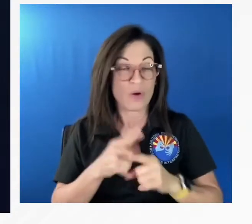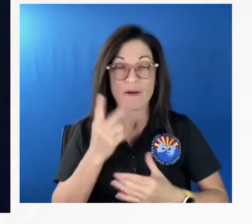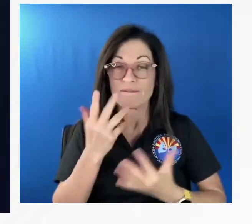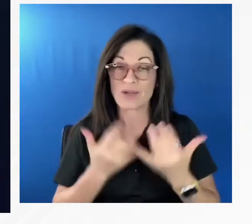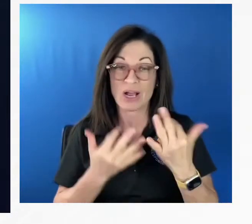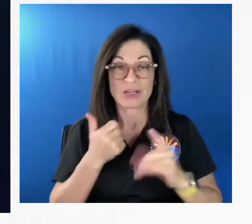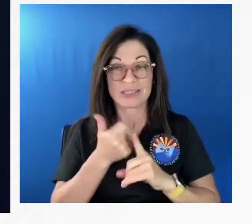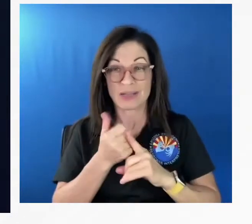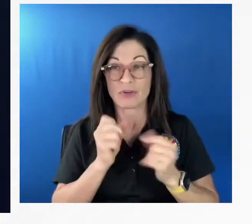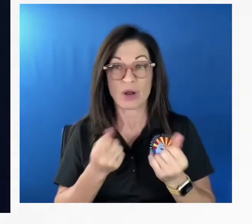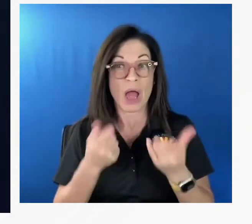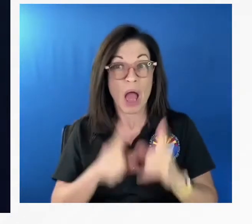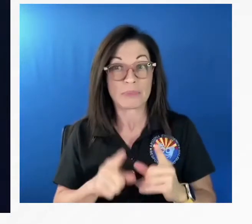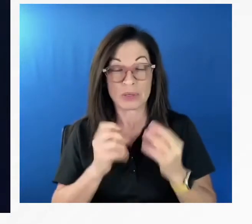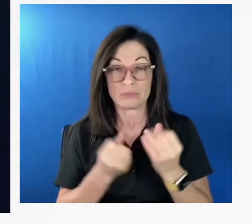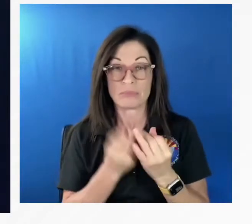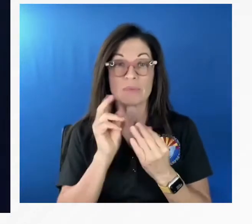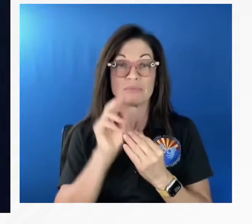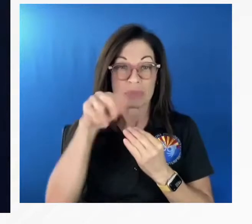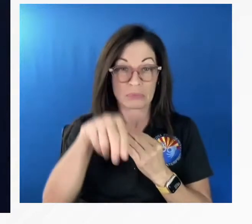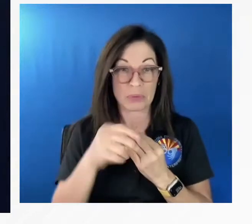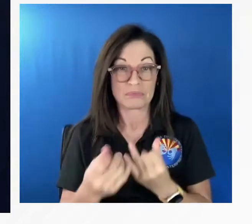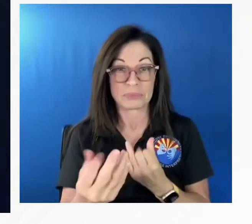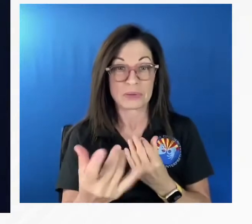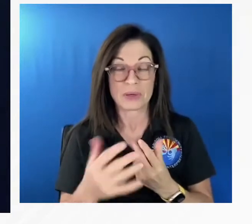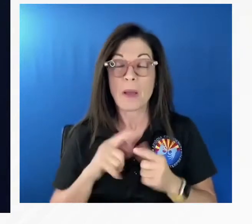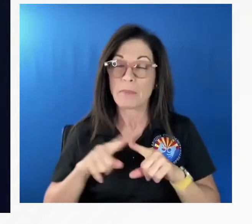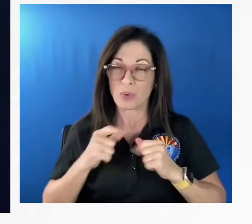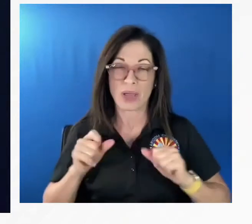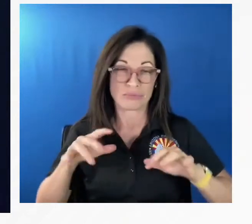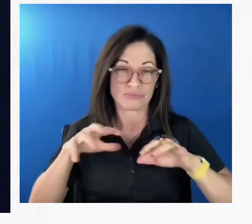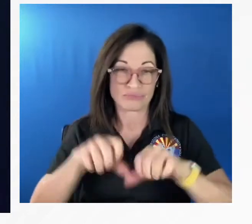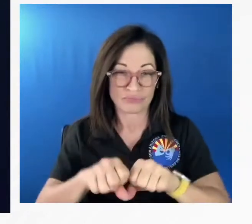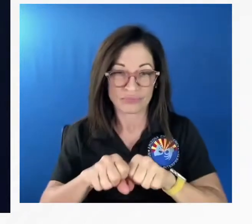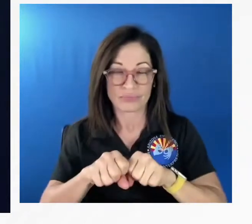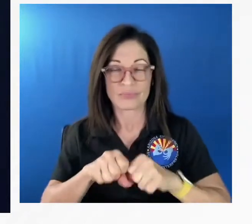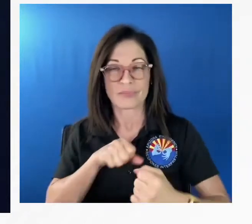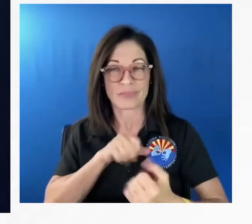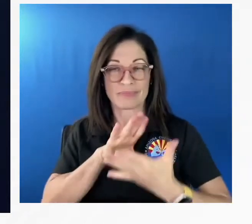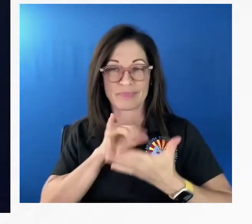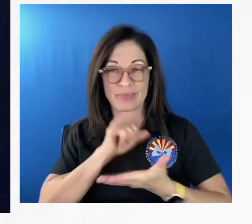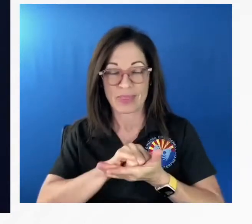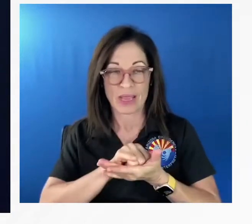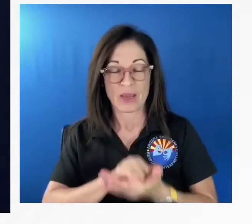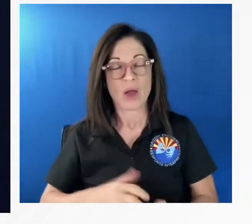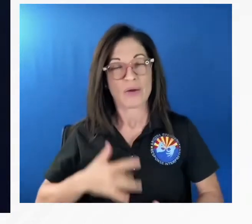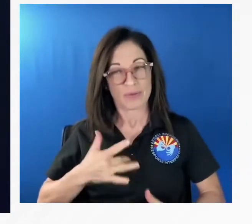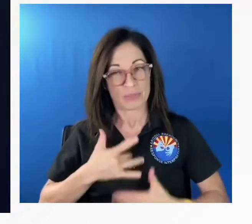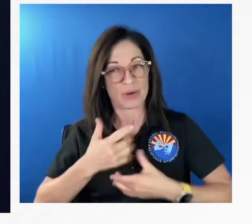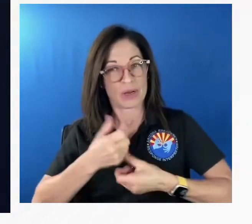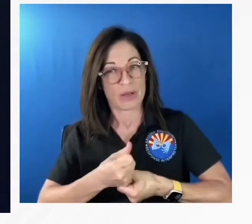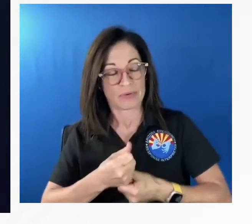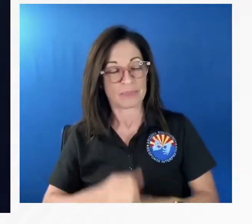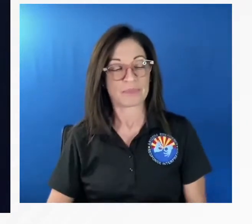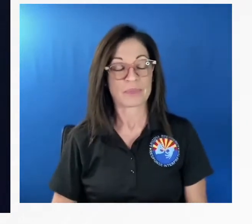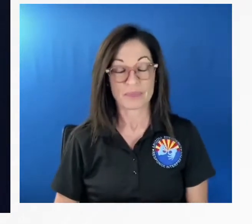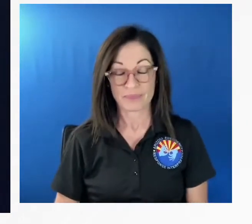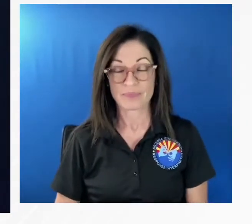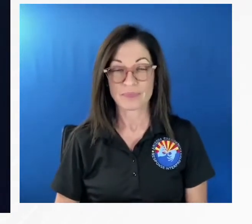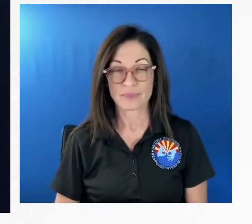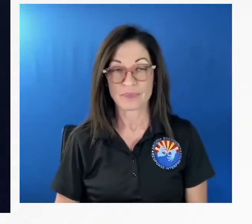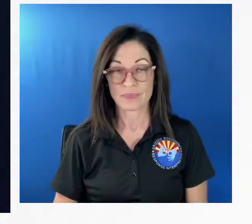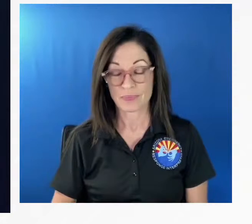to catch it again. But we're feeling really good about it. So then about 9 days ago, when